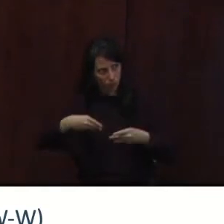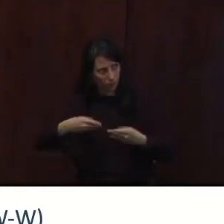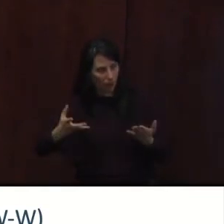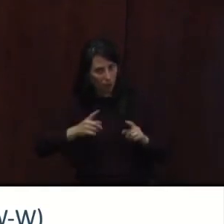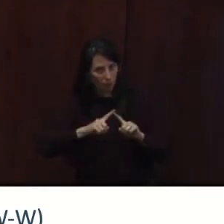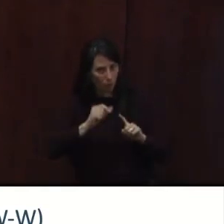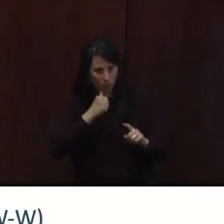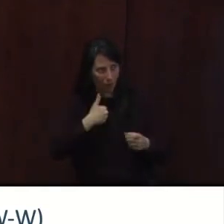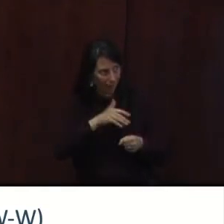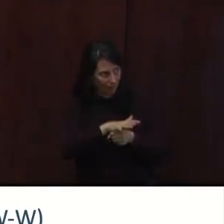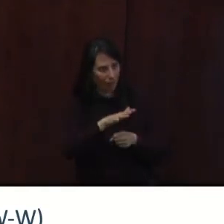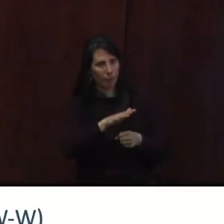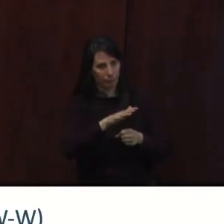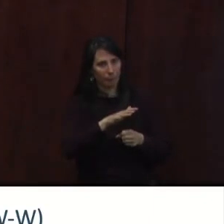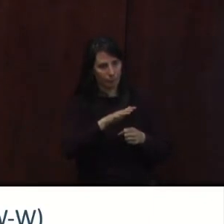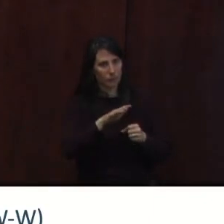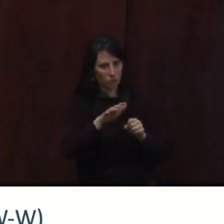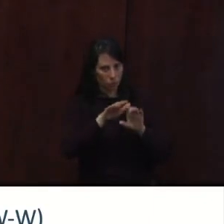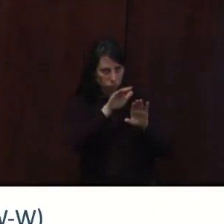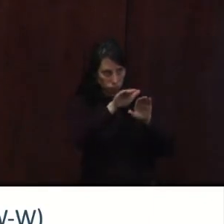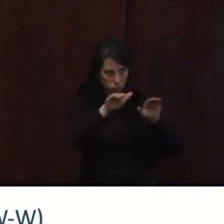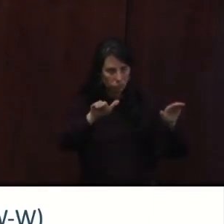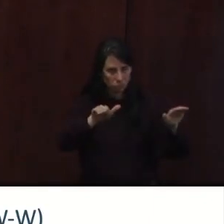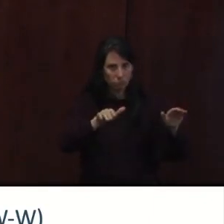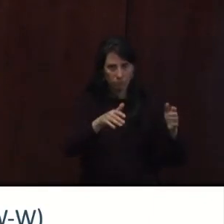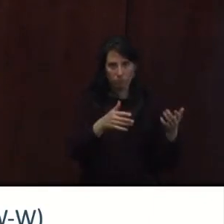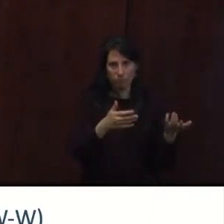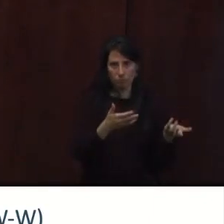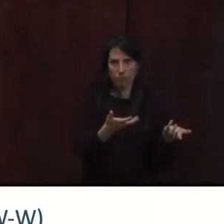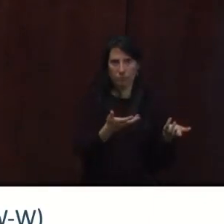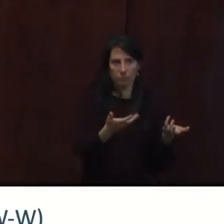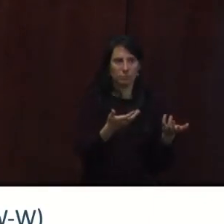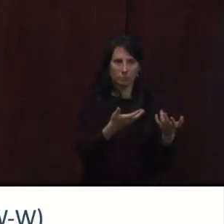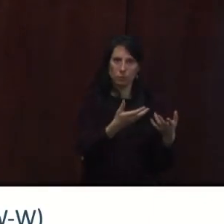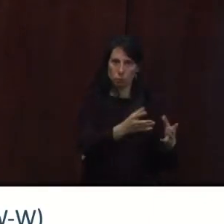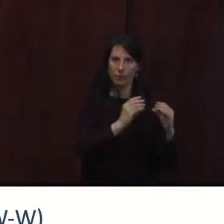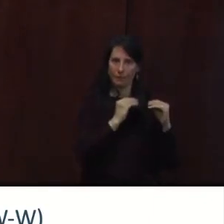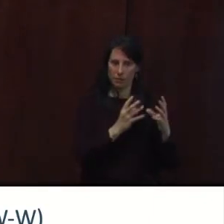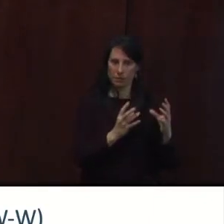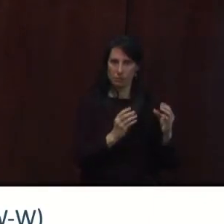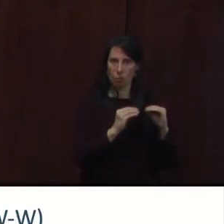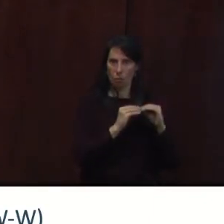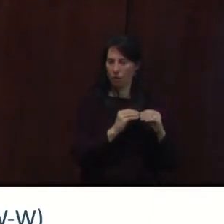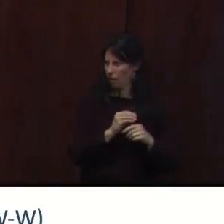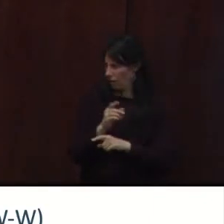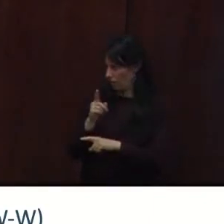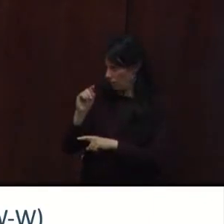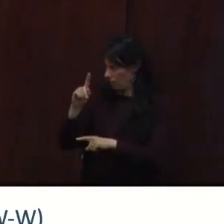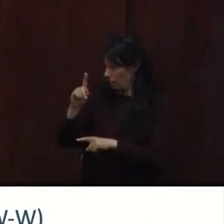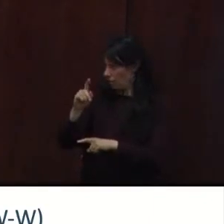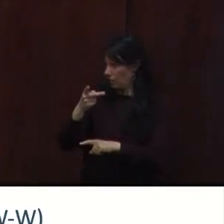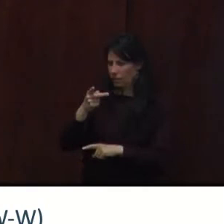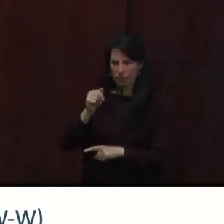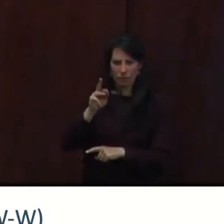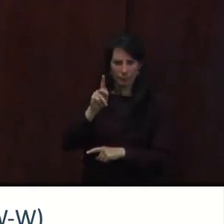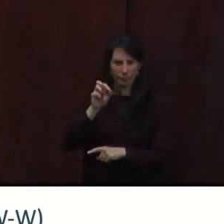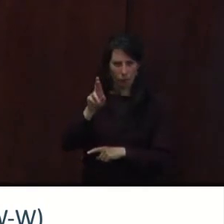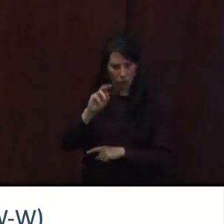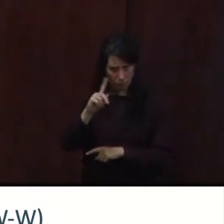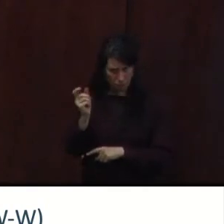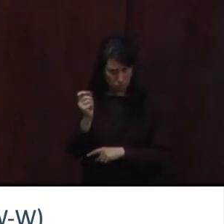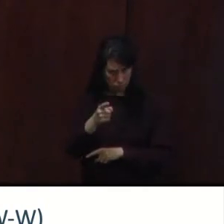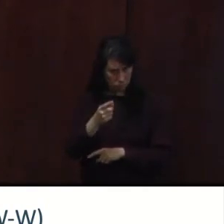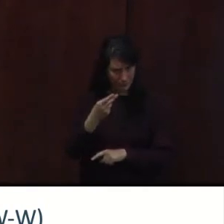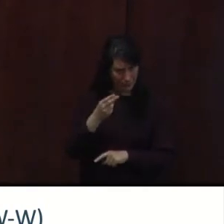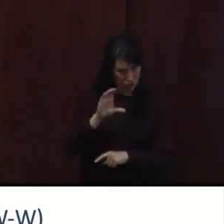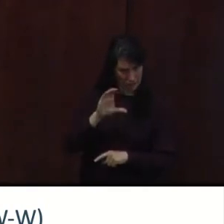Fletch, that's a one-time 975 from HCA, not weekly, or it's a week to week right now. So